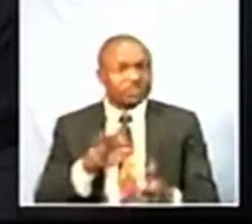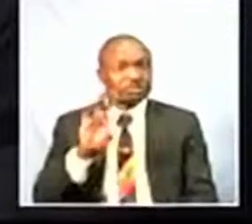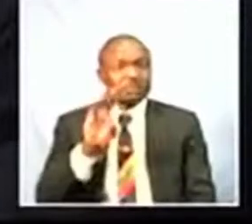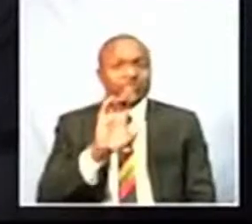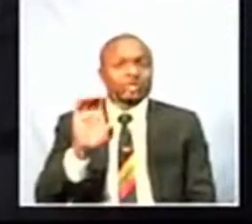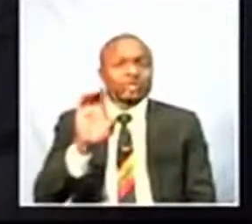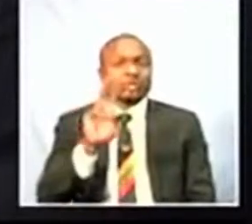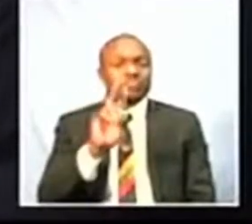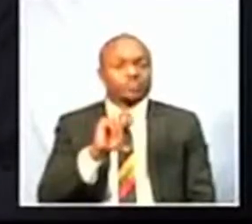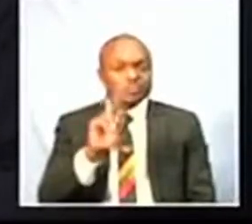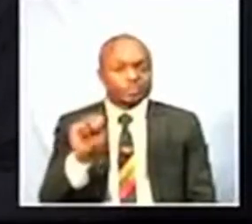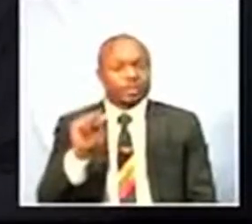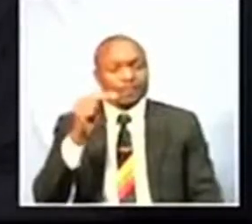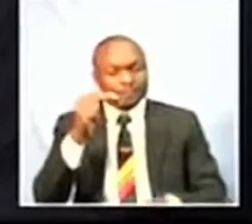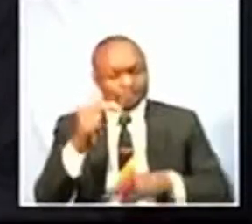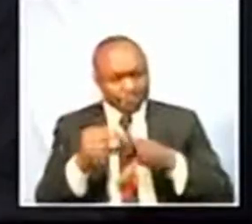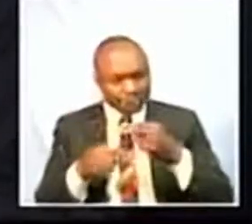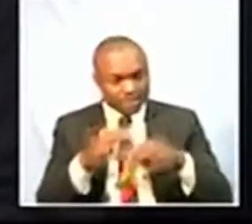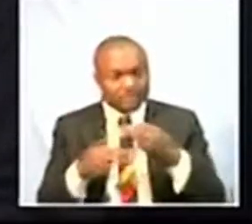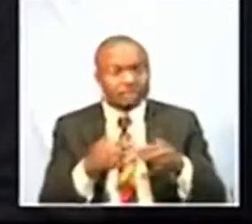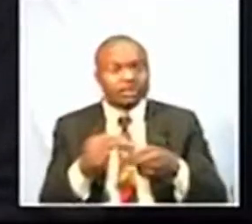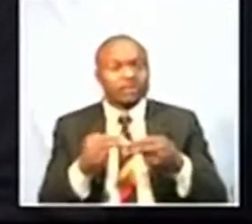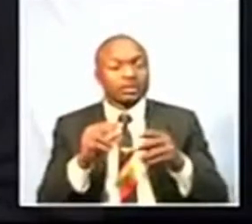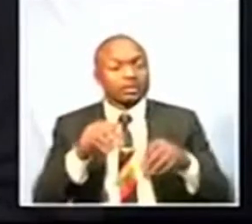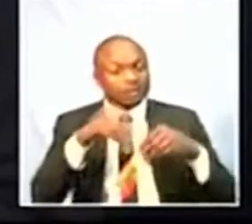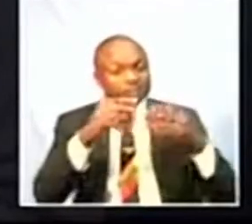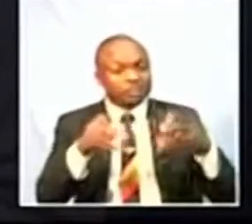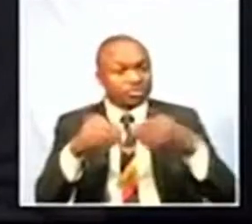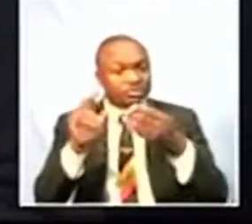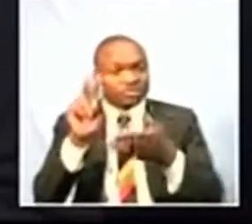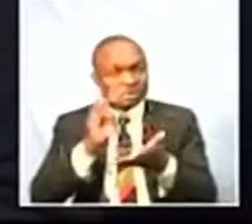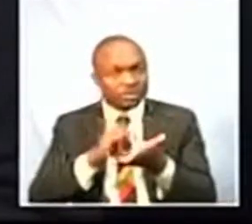280,722, meaning they spent in total